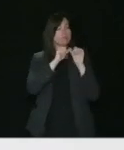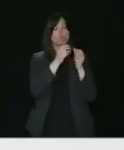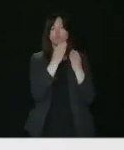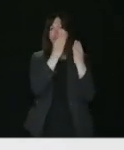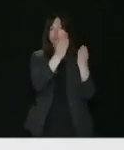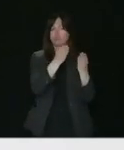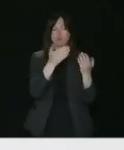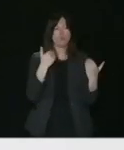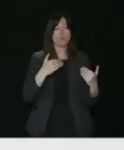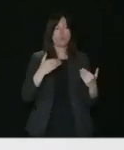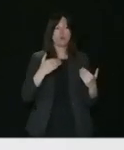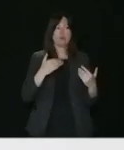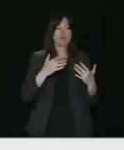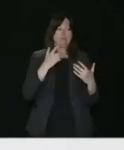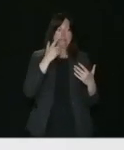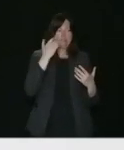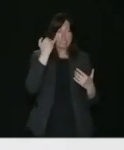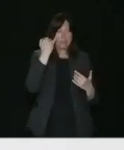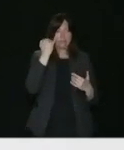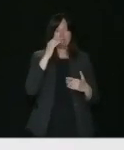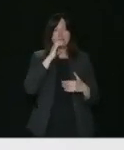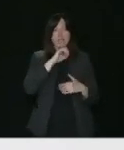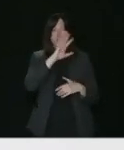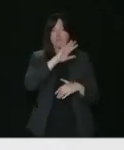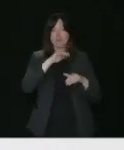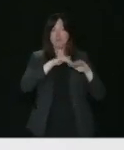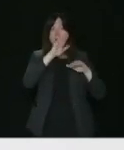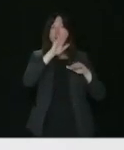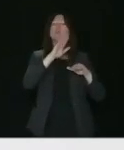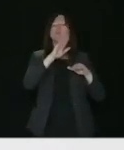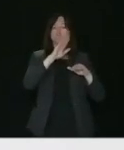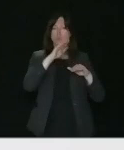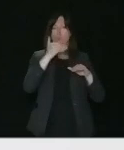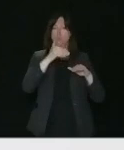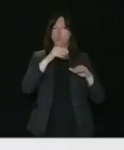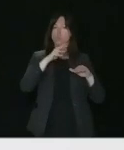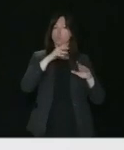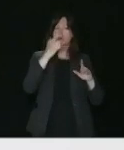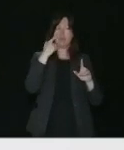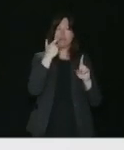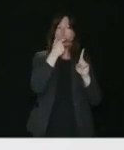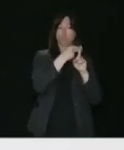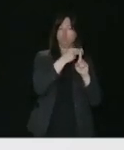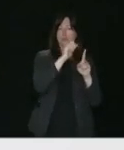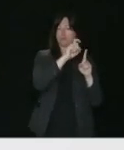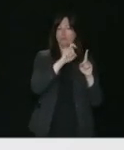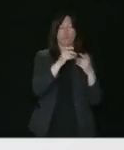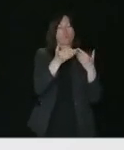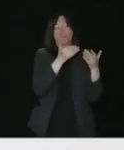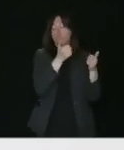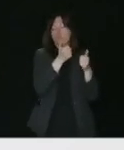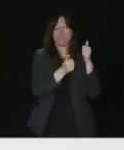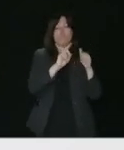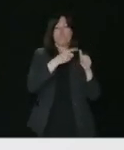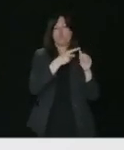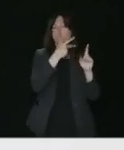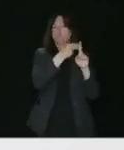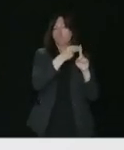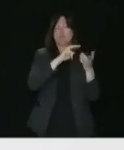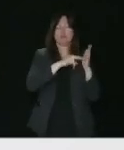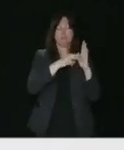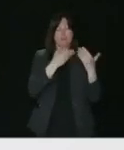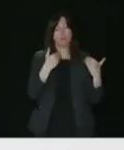terms of the benefits versus the risk. Anyone over the age of 55, you should accept or certainly go for the first vaccine that's offered to you, and that